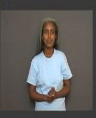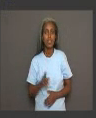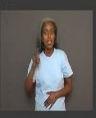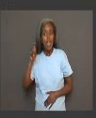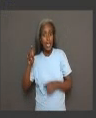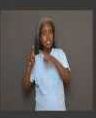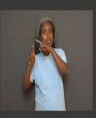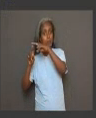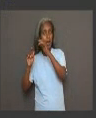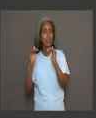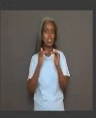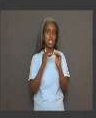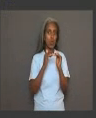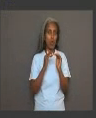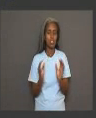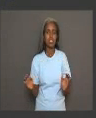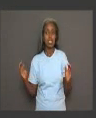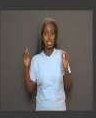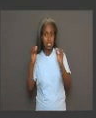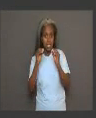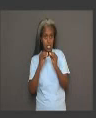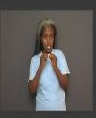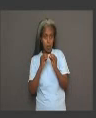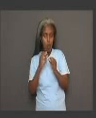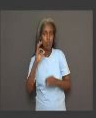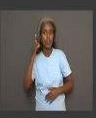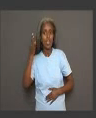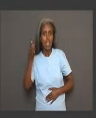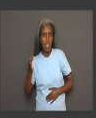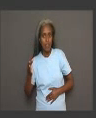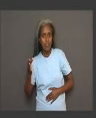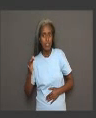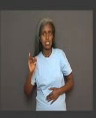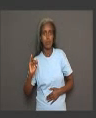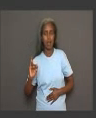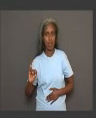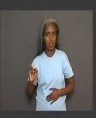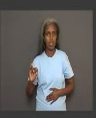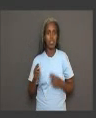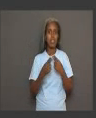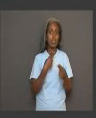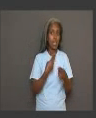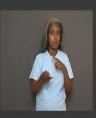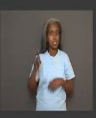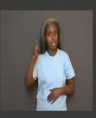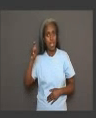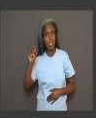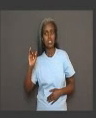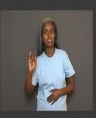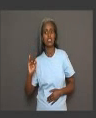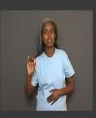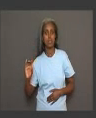X bar equals the sum of f sub I times x